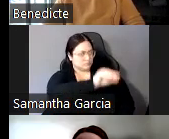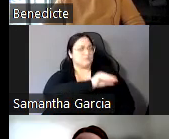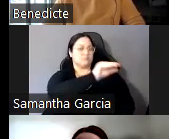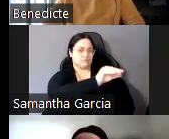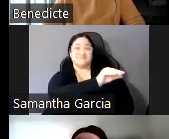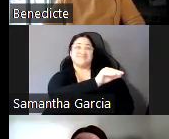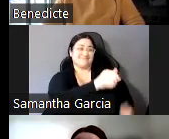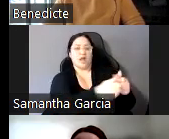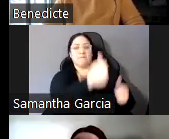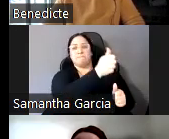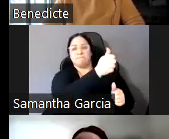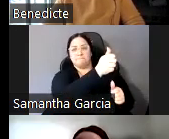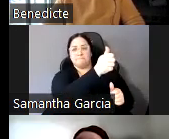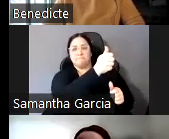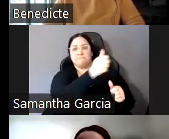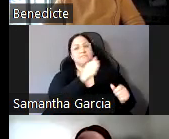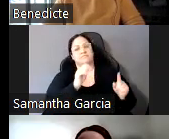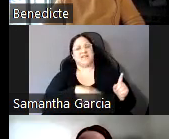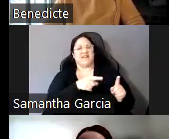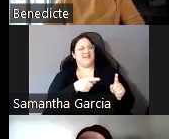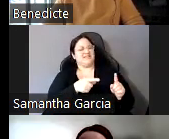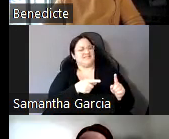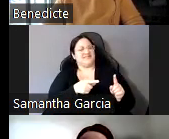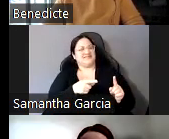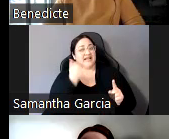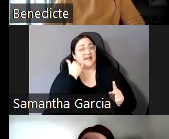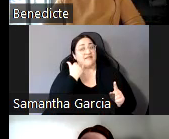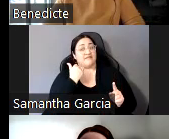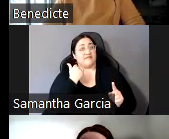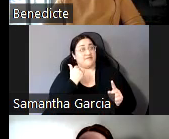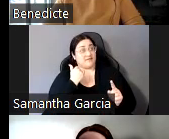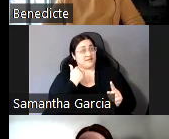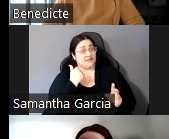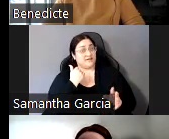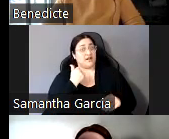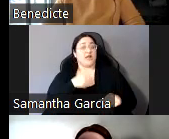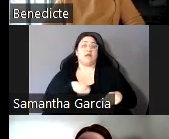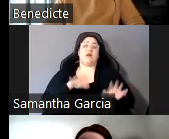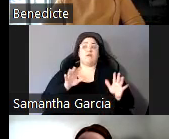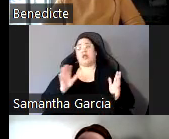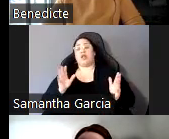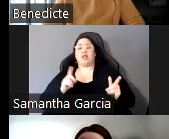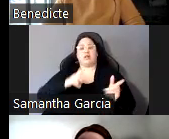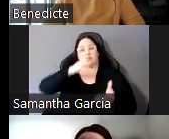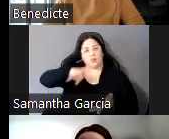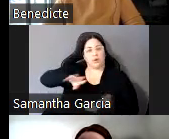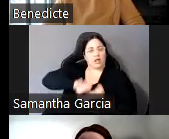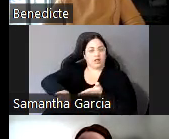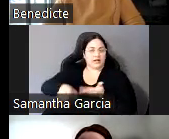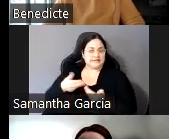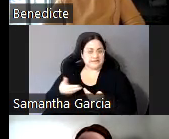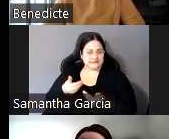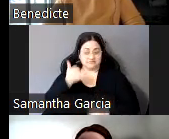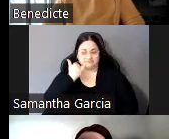showed police officers on screen, here's these scenarios, what do you think? And most of them, 50% of the time, say it's civil. I